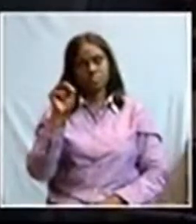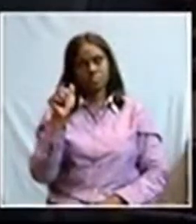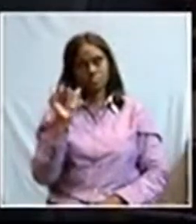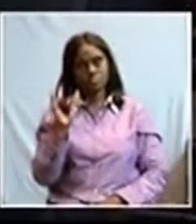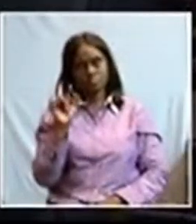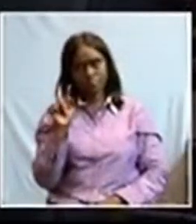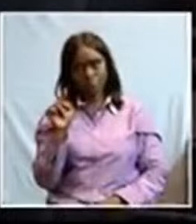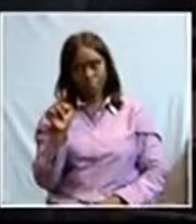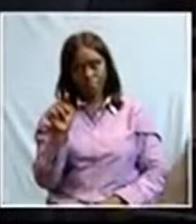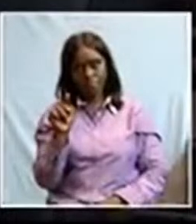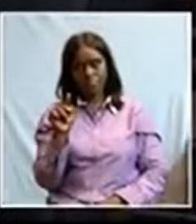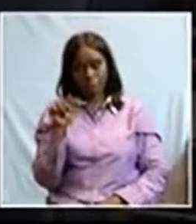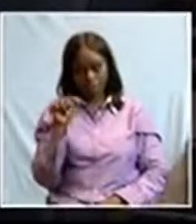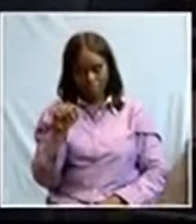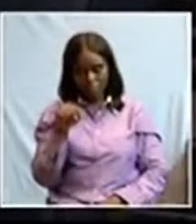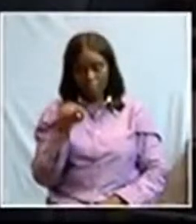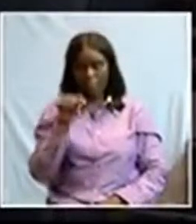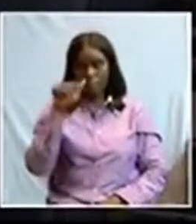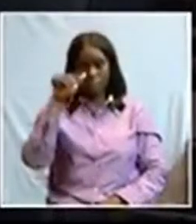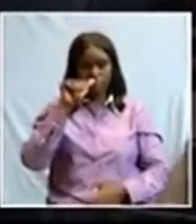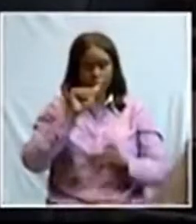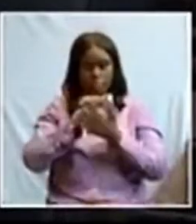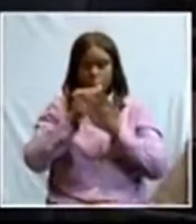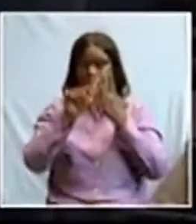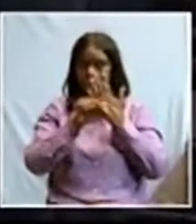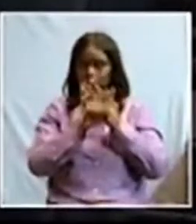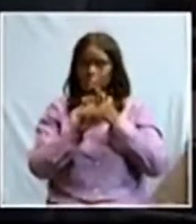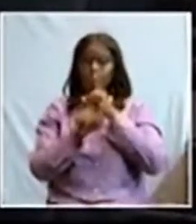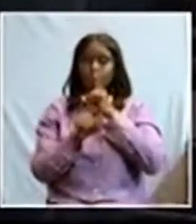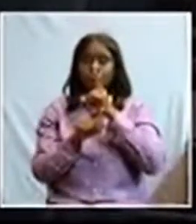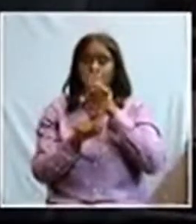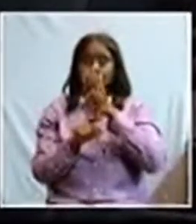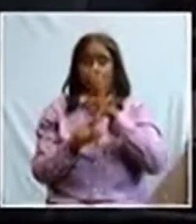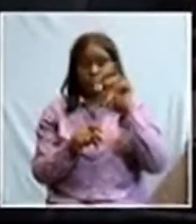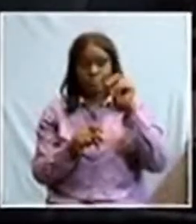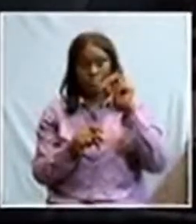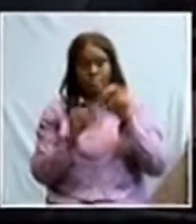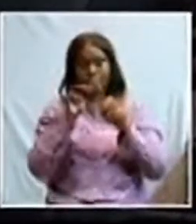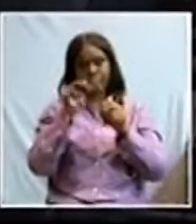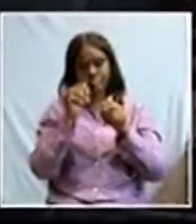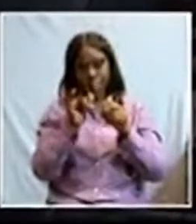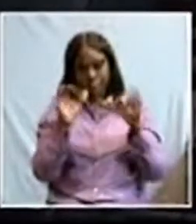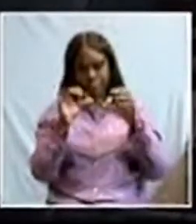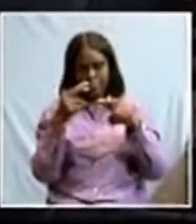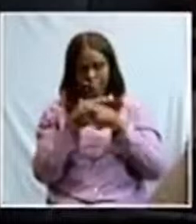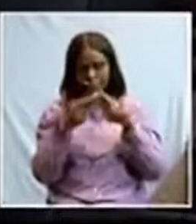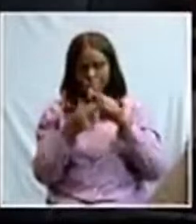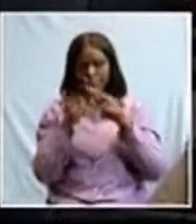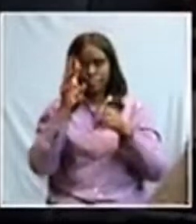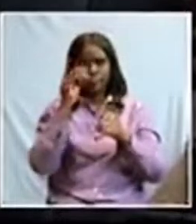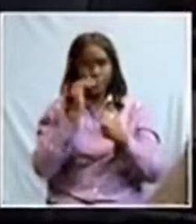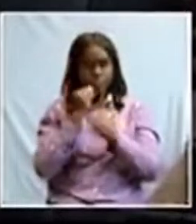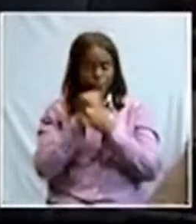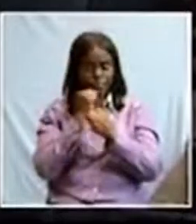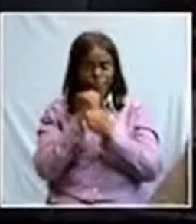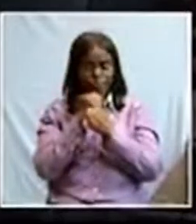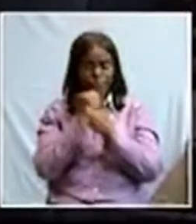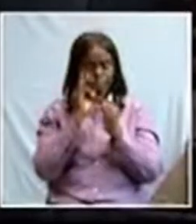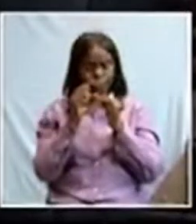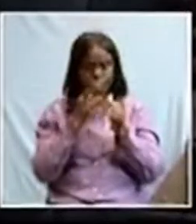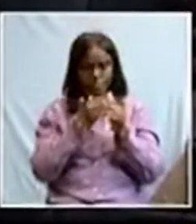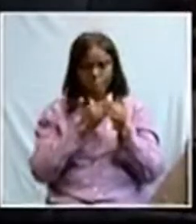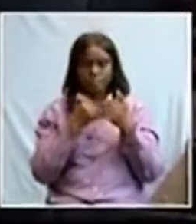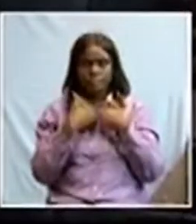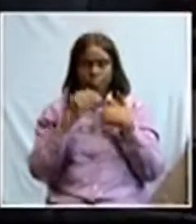May, this is April. Are you sure by 30th May this classroom block will be done? And if I had